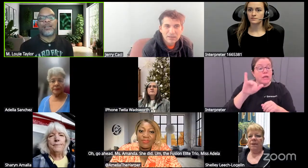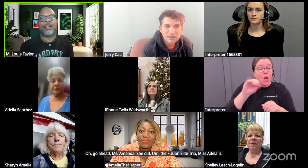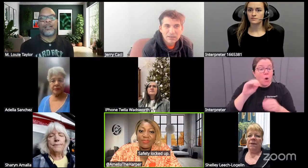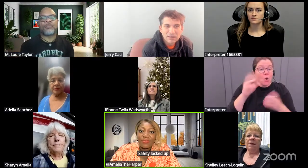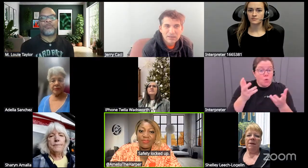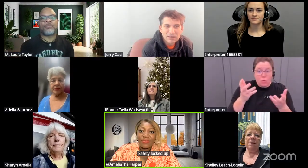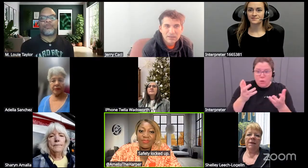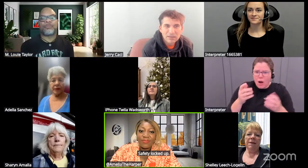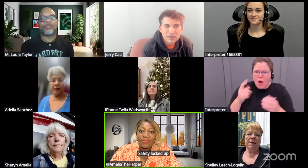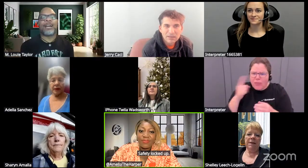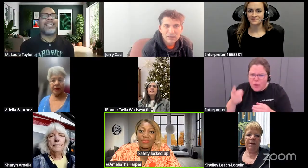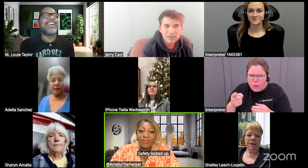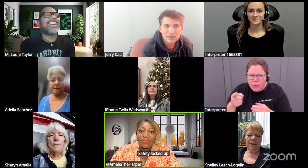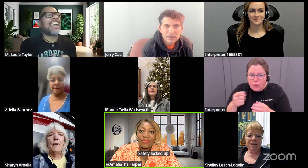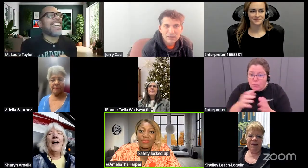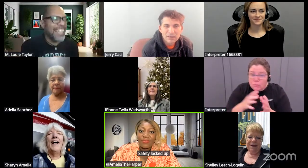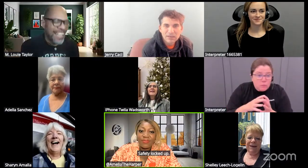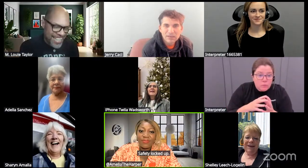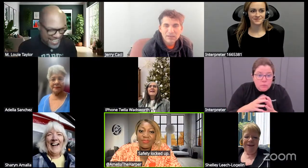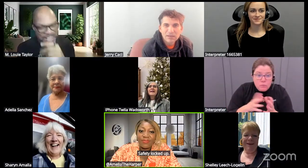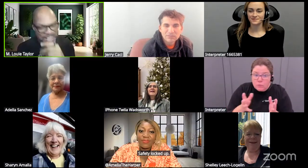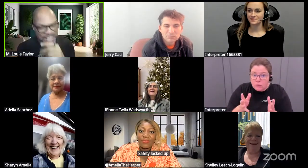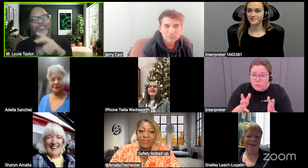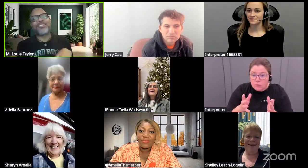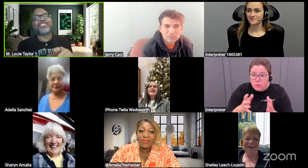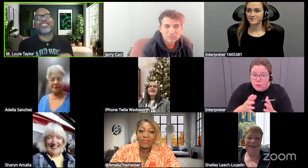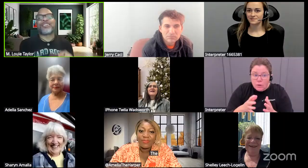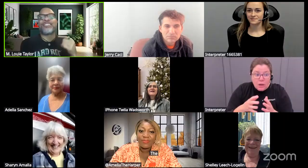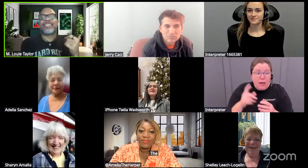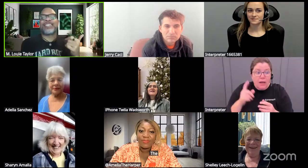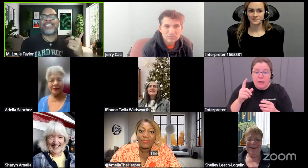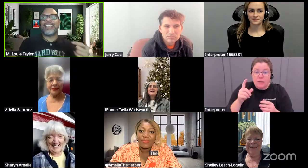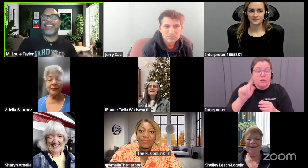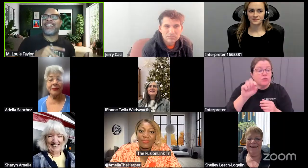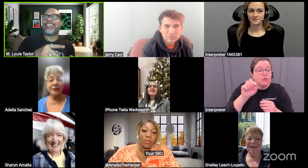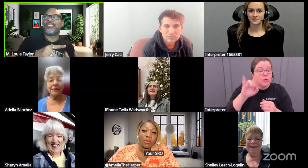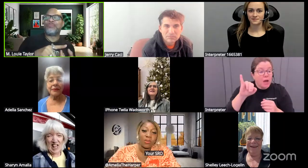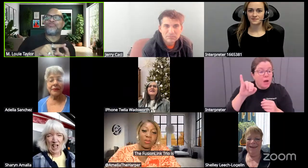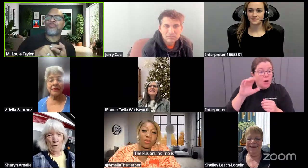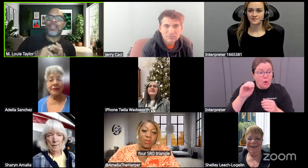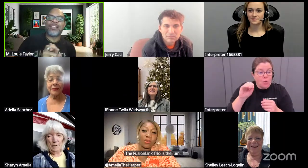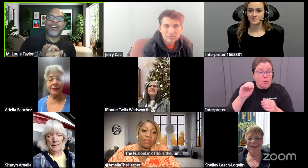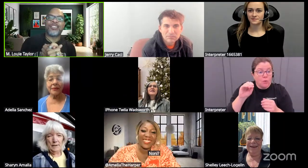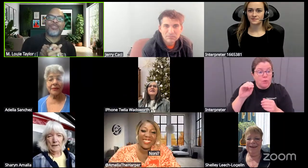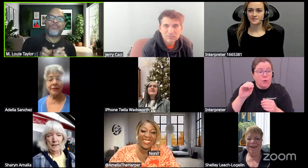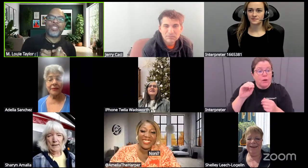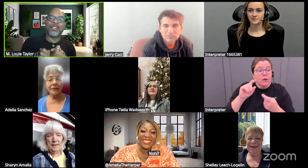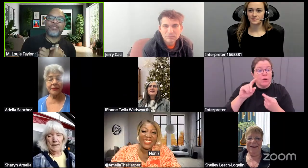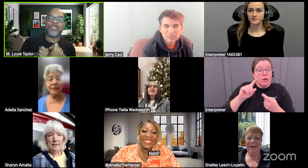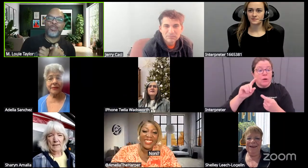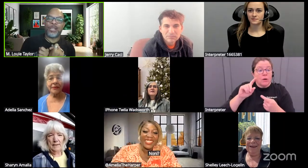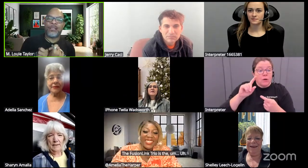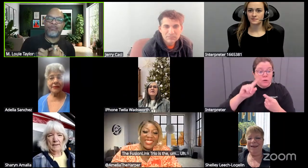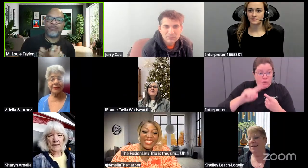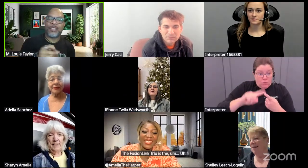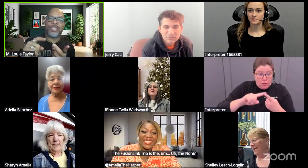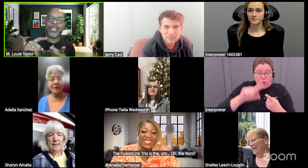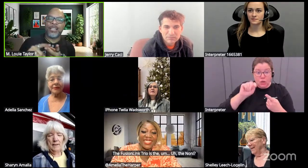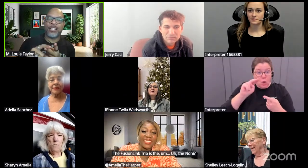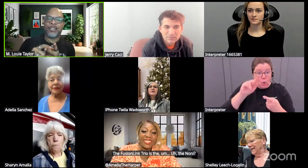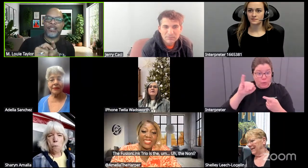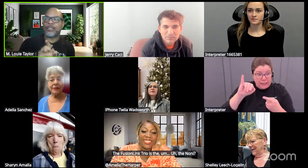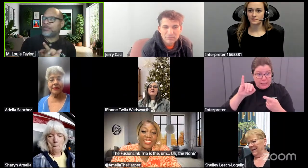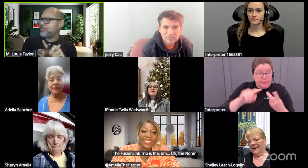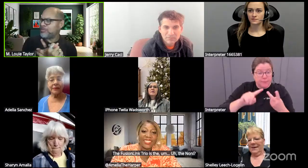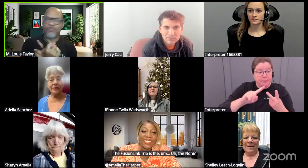is thought you had uh, that. uh the That's Fusion our Elite old Trio is triangle of the health. the Noni,